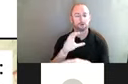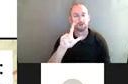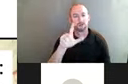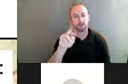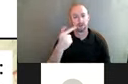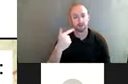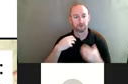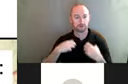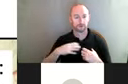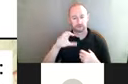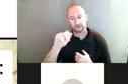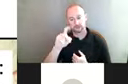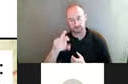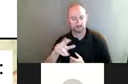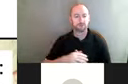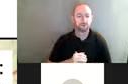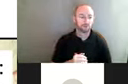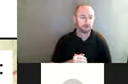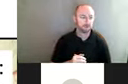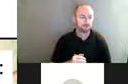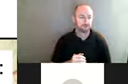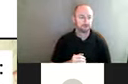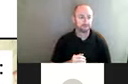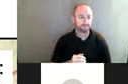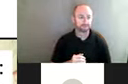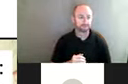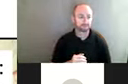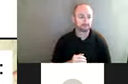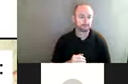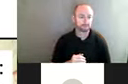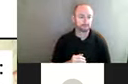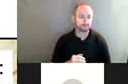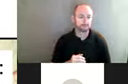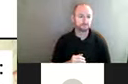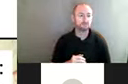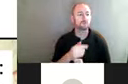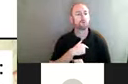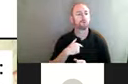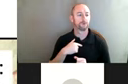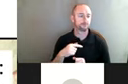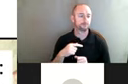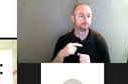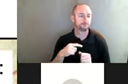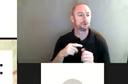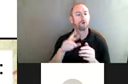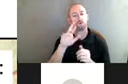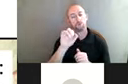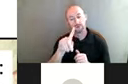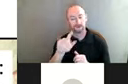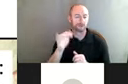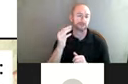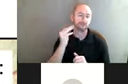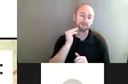area, you know, we when we account for risk factors such as tobacco